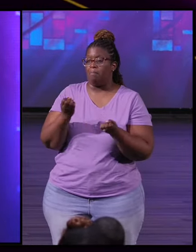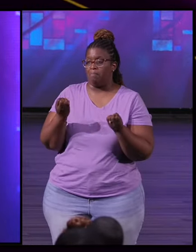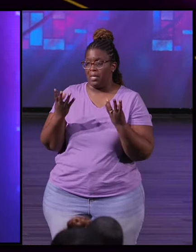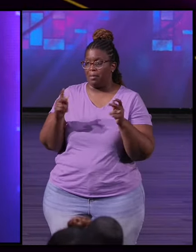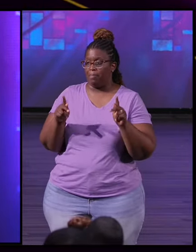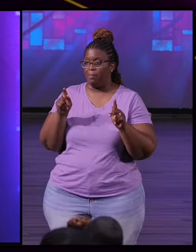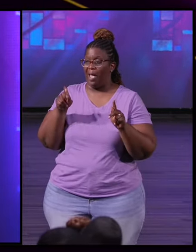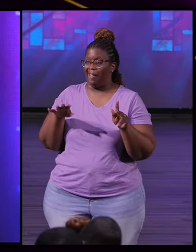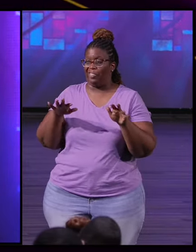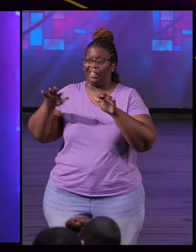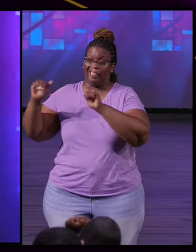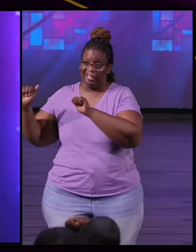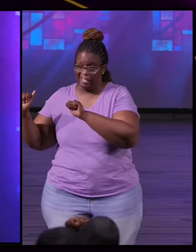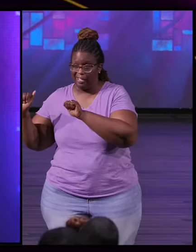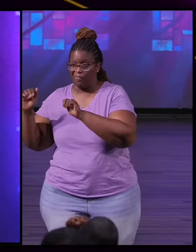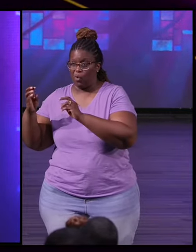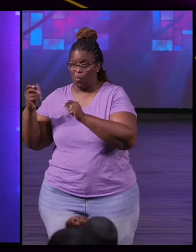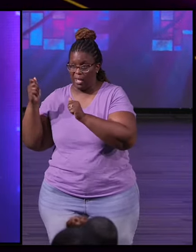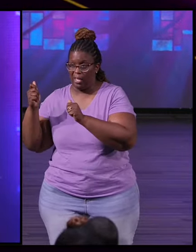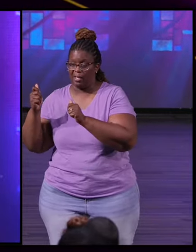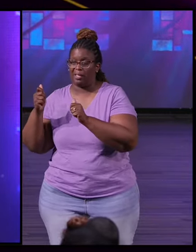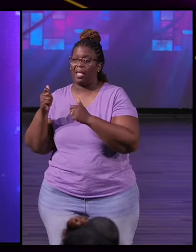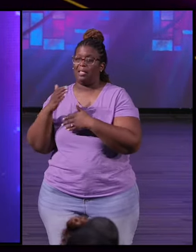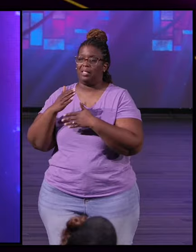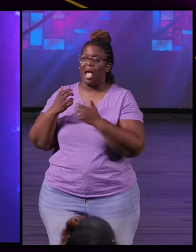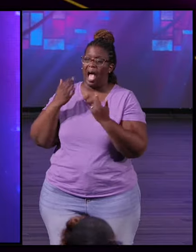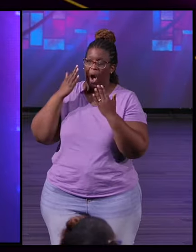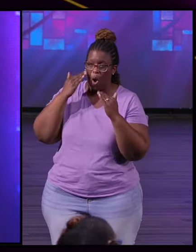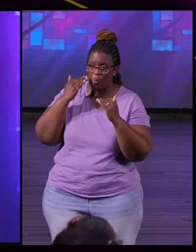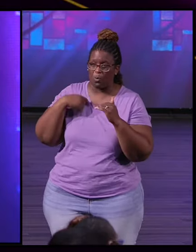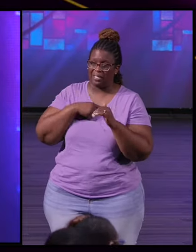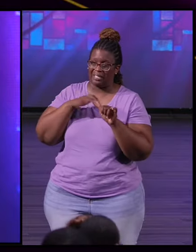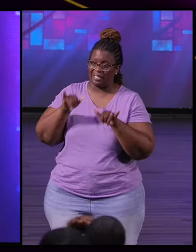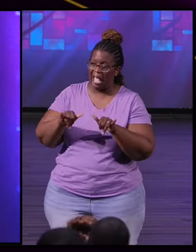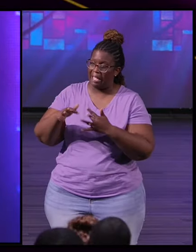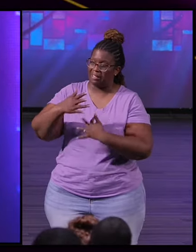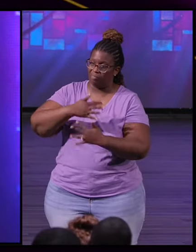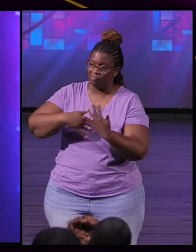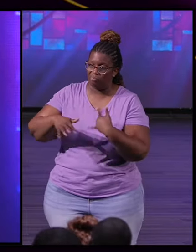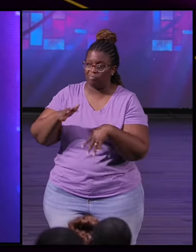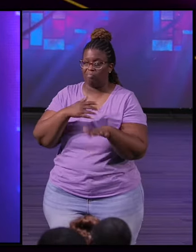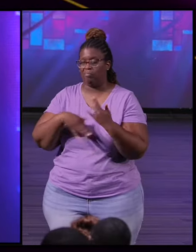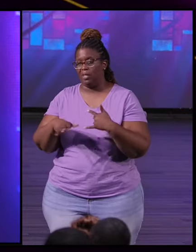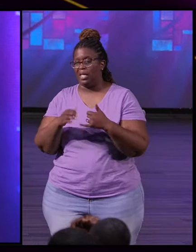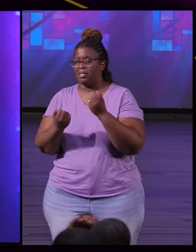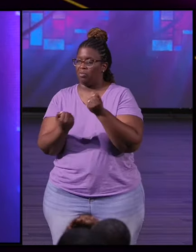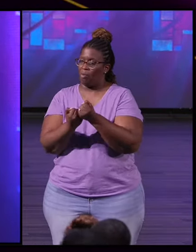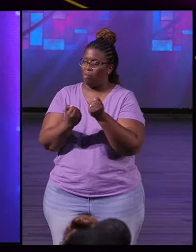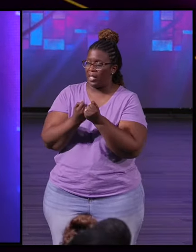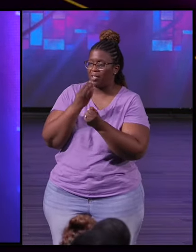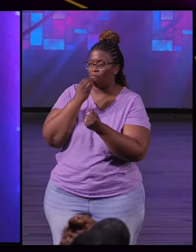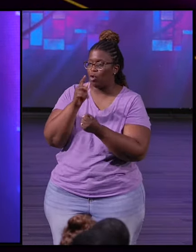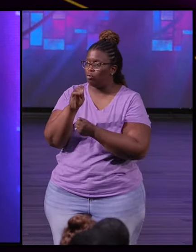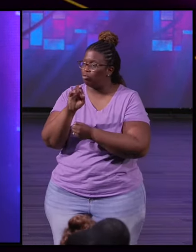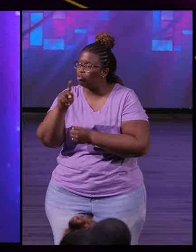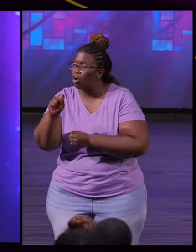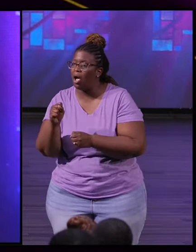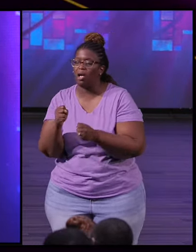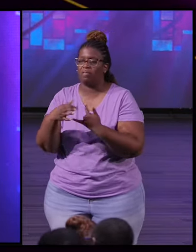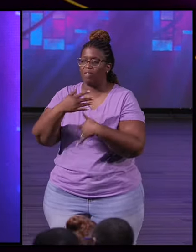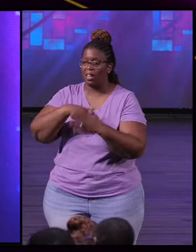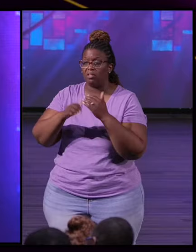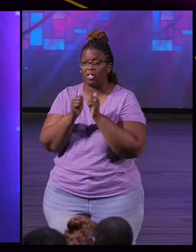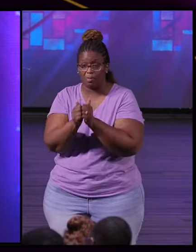others will be here for the food trucks. I hope we'll all hang out. Let's support the food trucks. Let's fellowship together. Let's